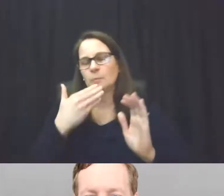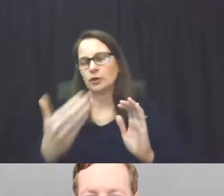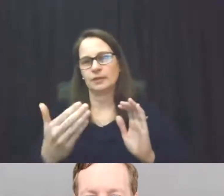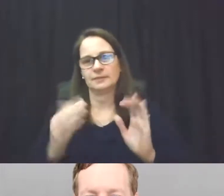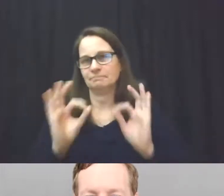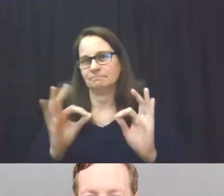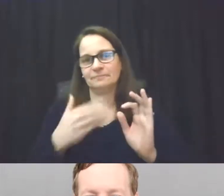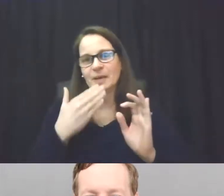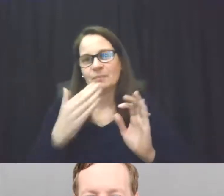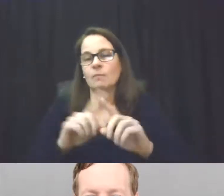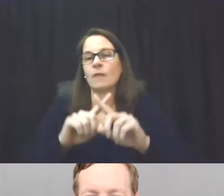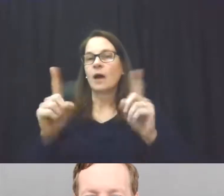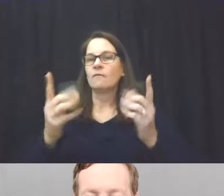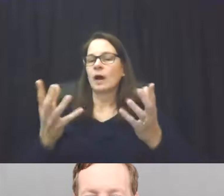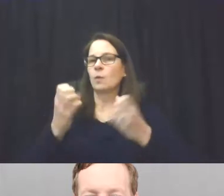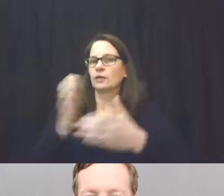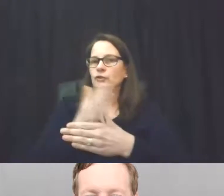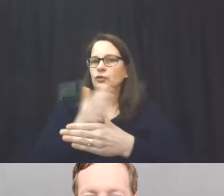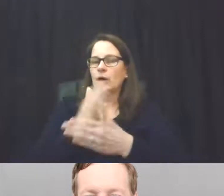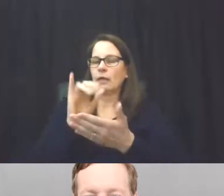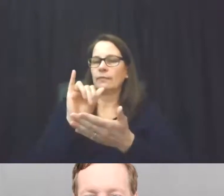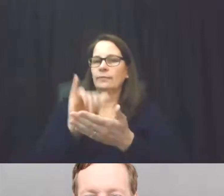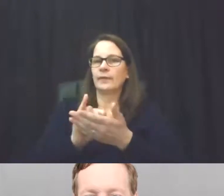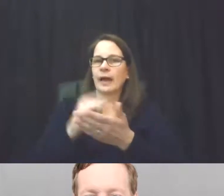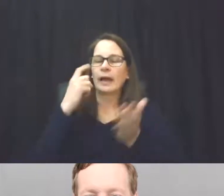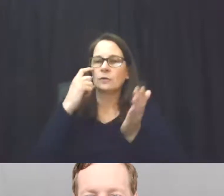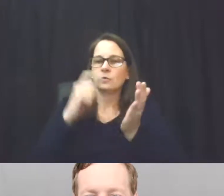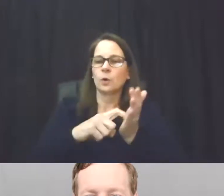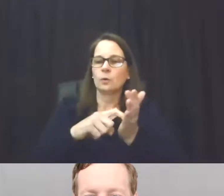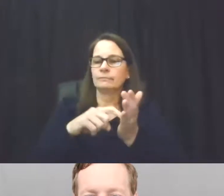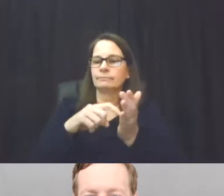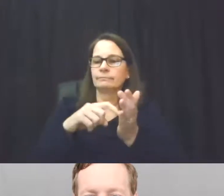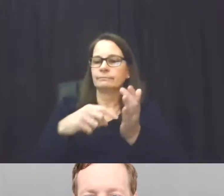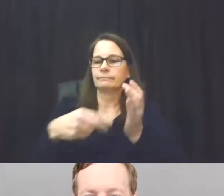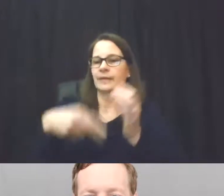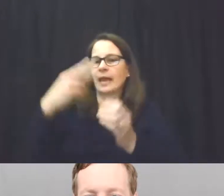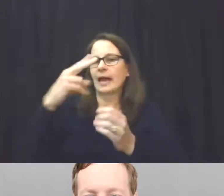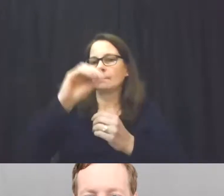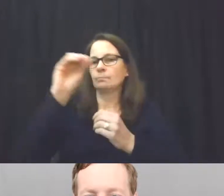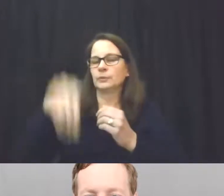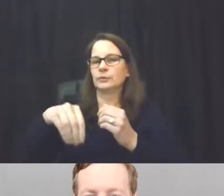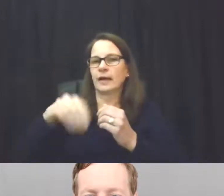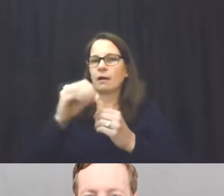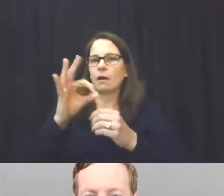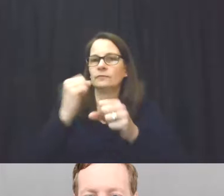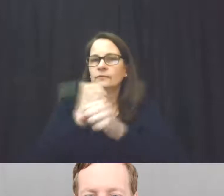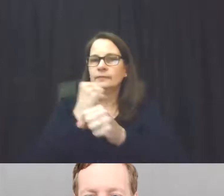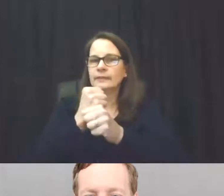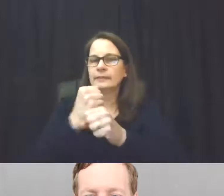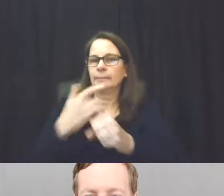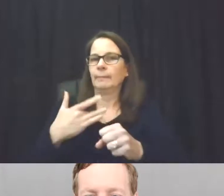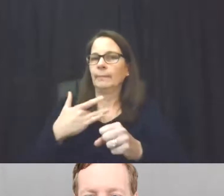that was overwhelming. But right now, I don't feel overwhelmed because I do want to share that I've noticed there's a